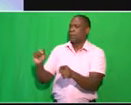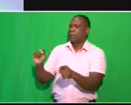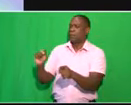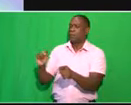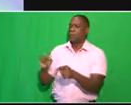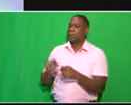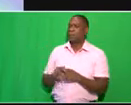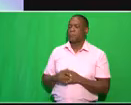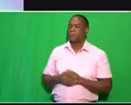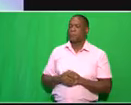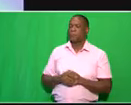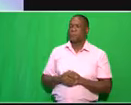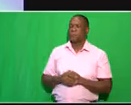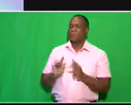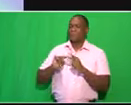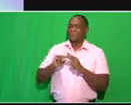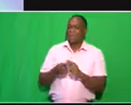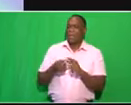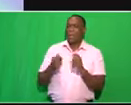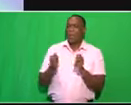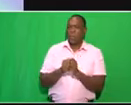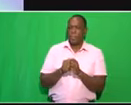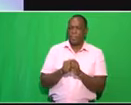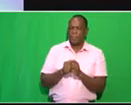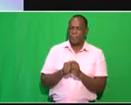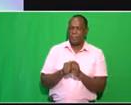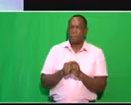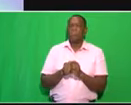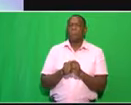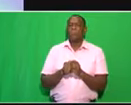So I begin with the context.